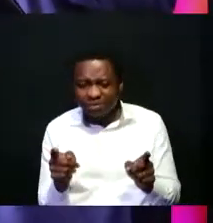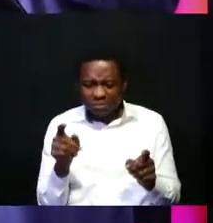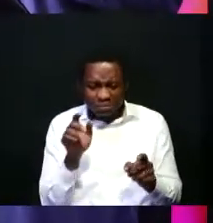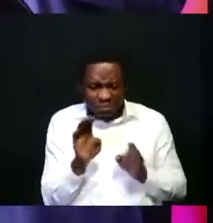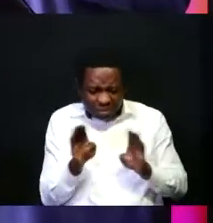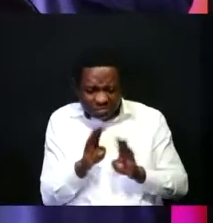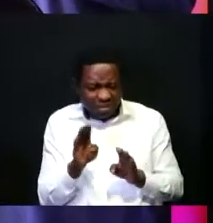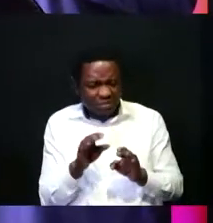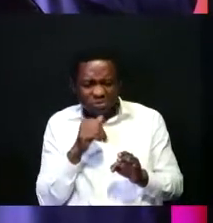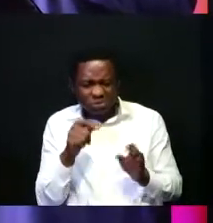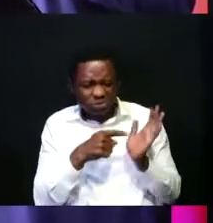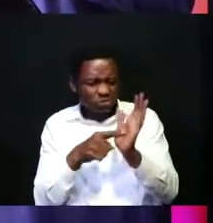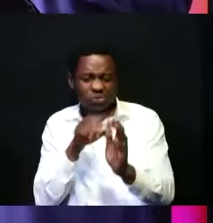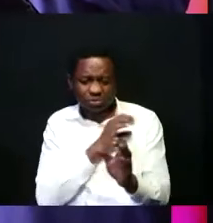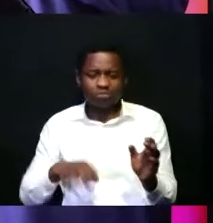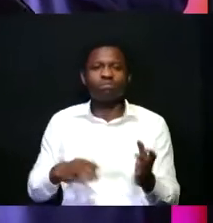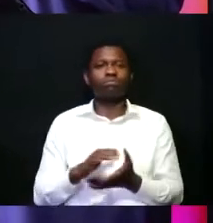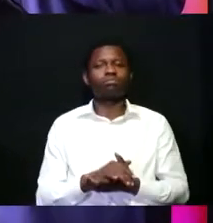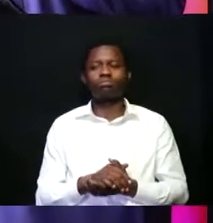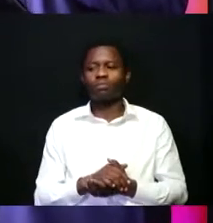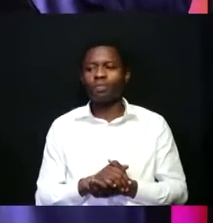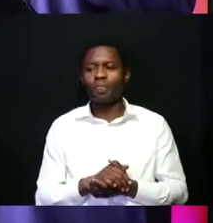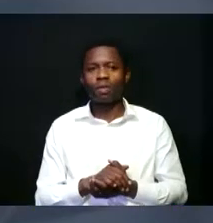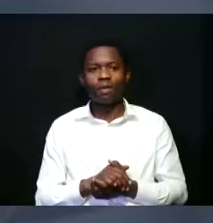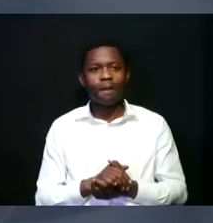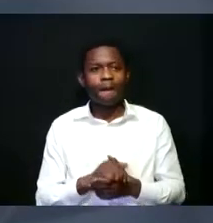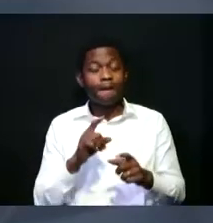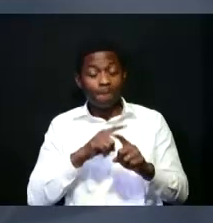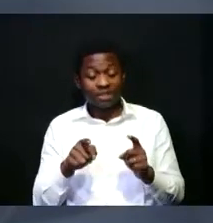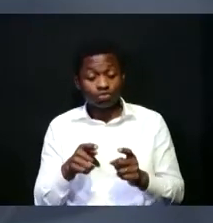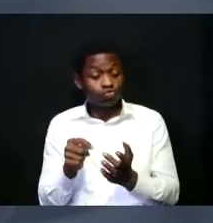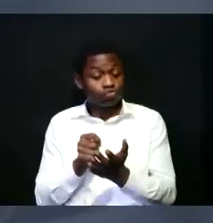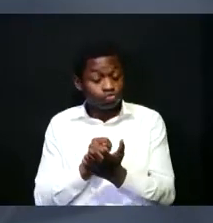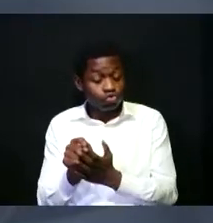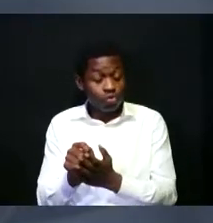But a consistent Christian life can be achieved. It